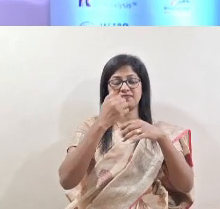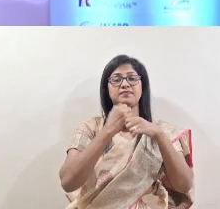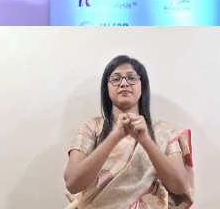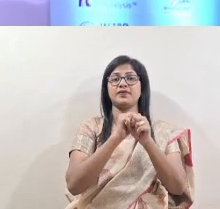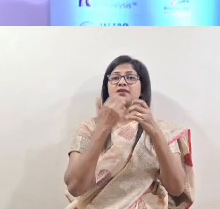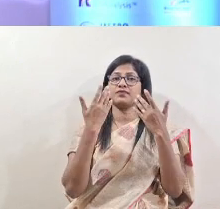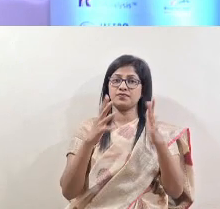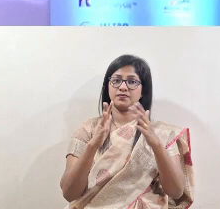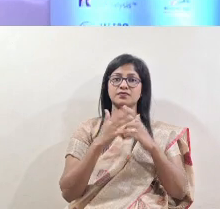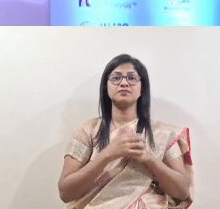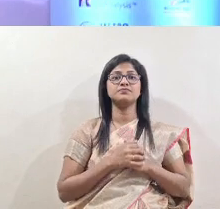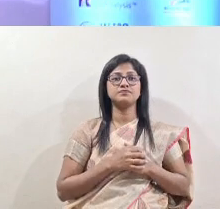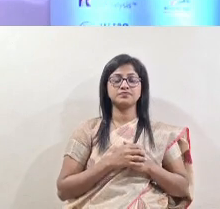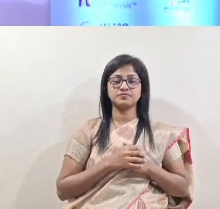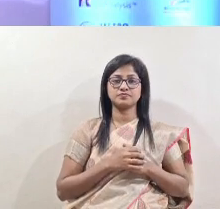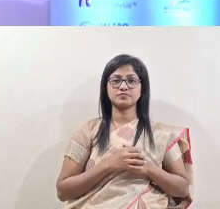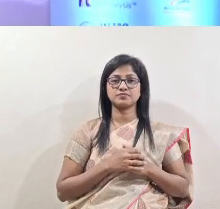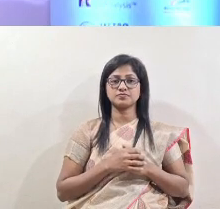done.